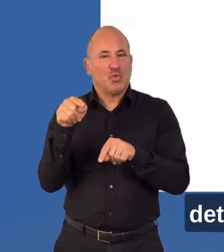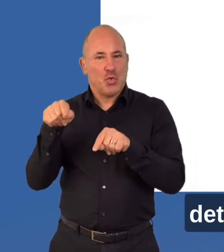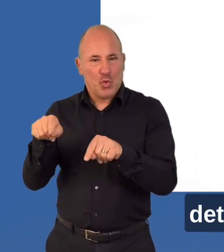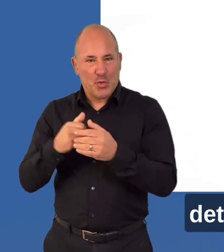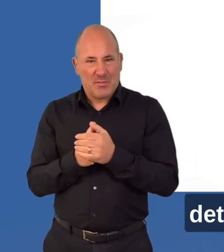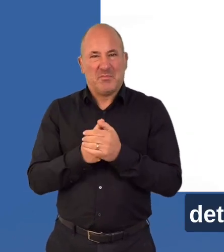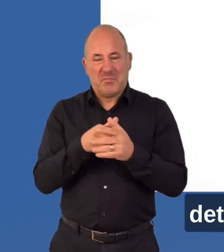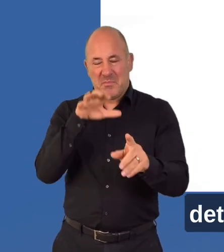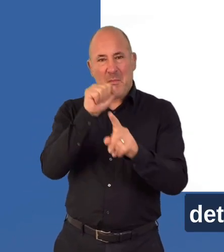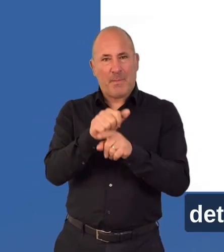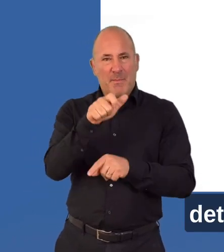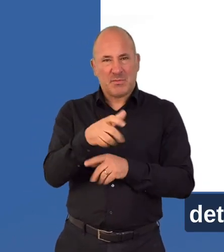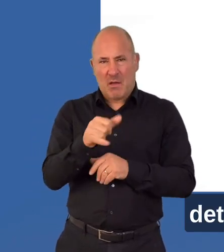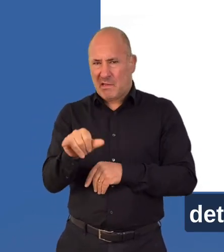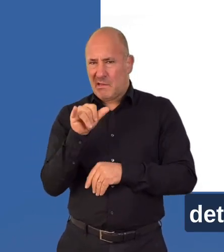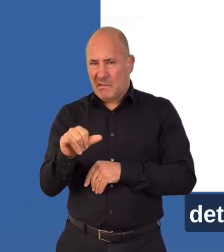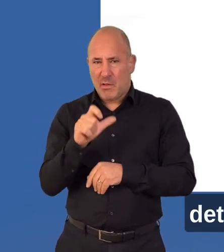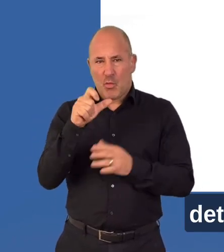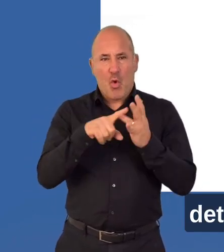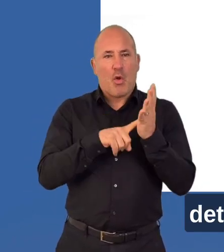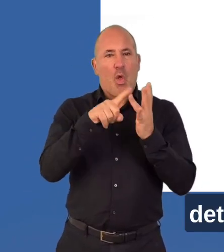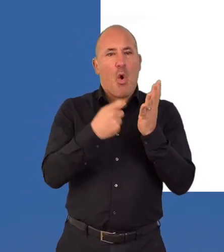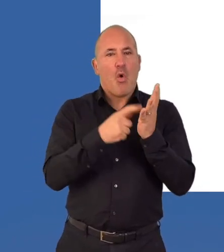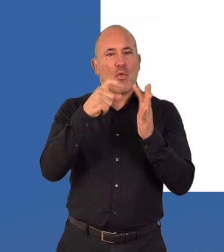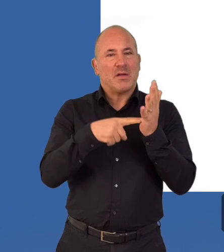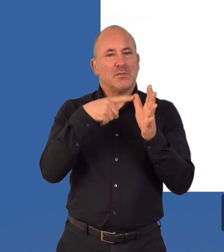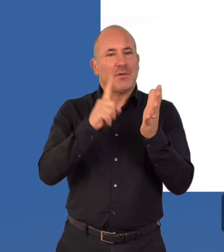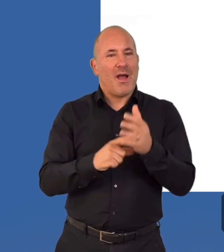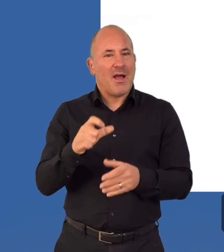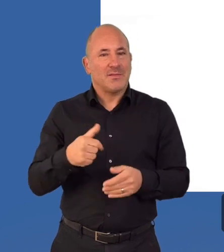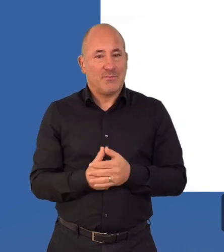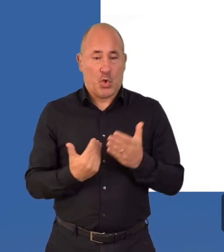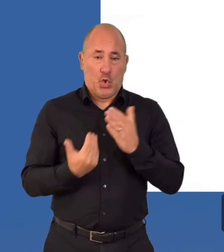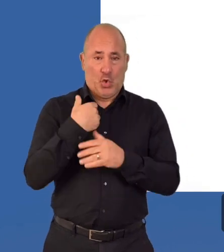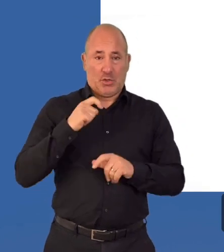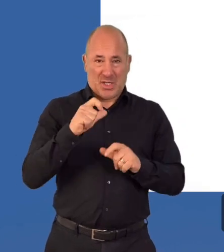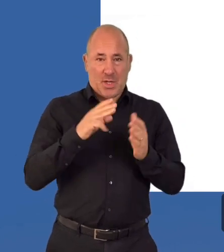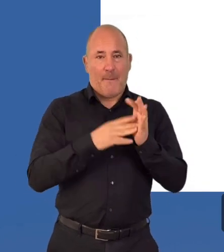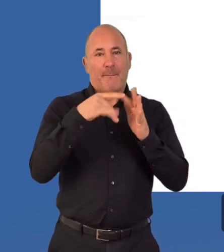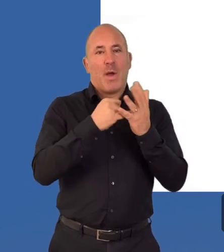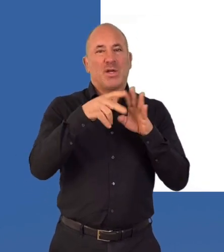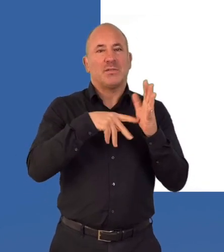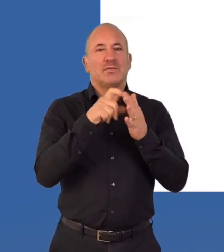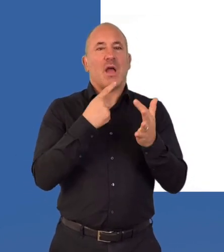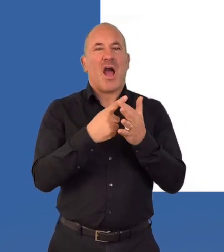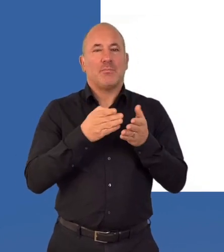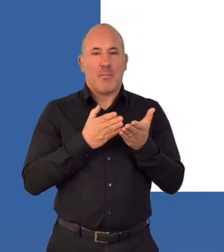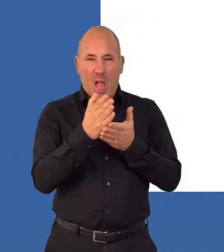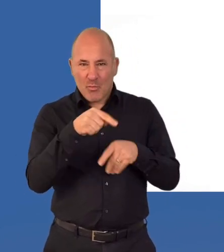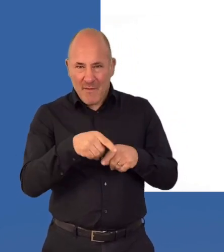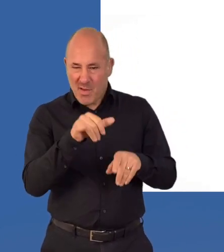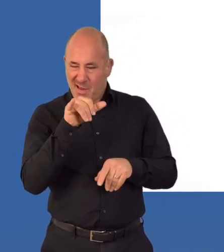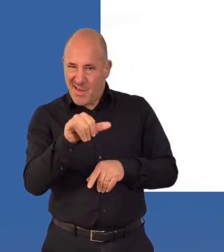in detecting patients with suspected colorectal cancers. The new Cheshire Merseyside pathway for suspected